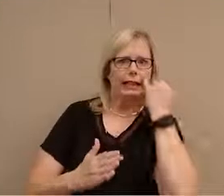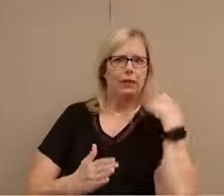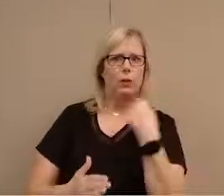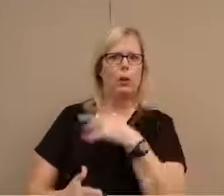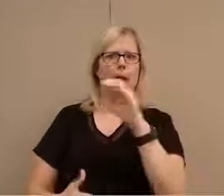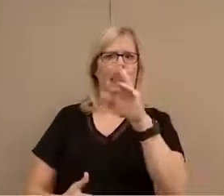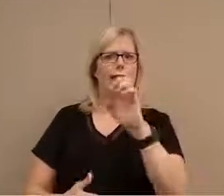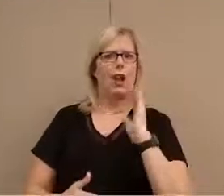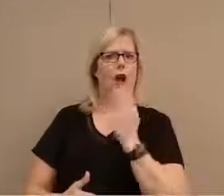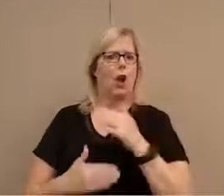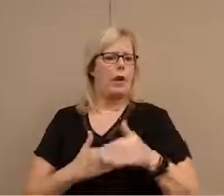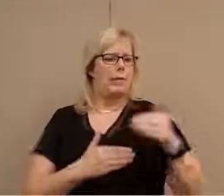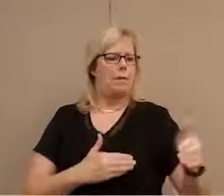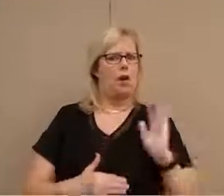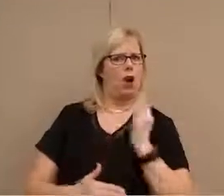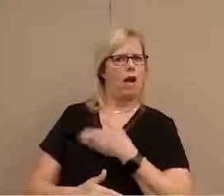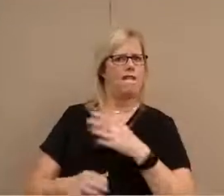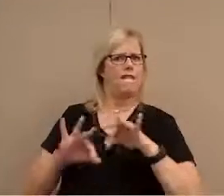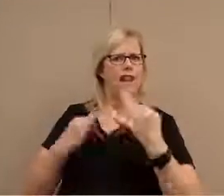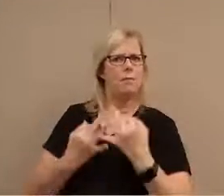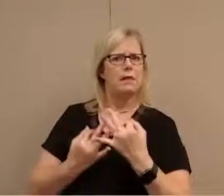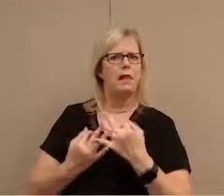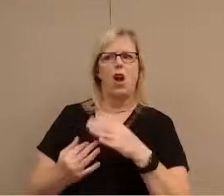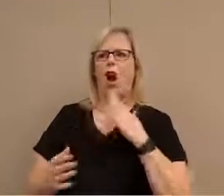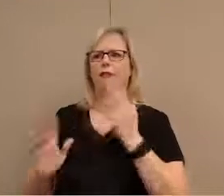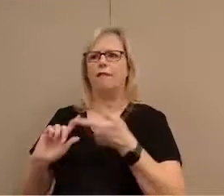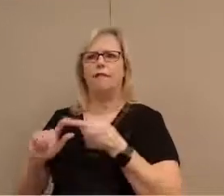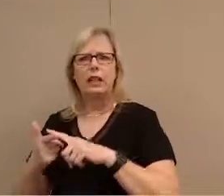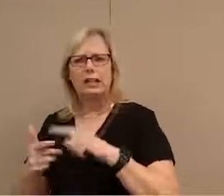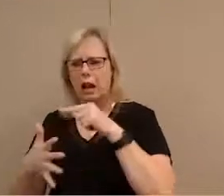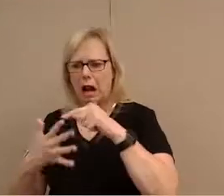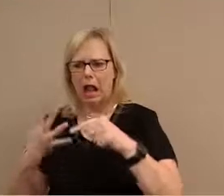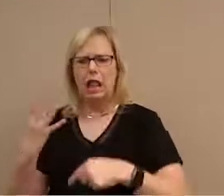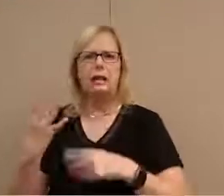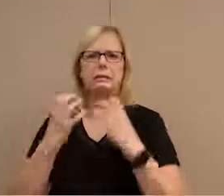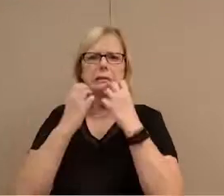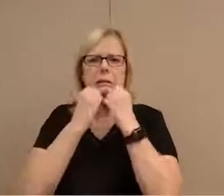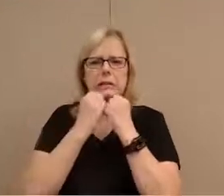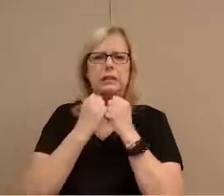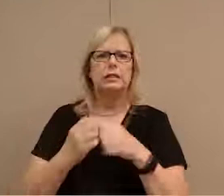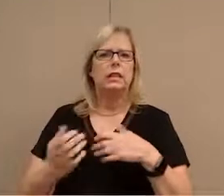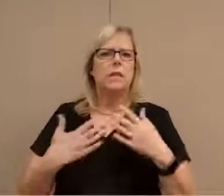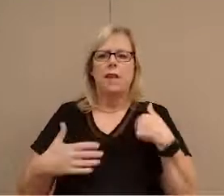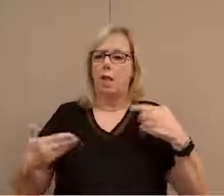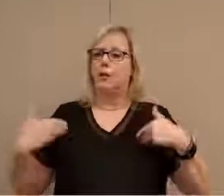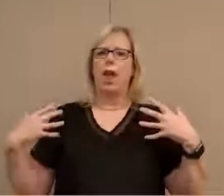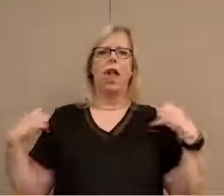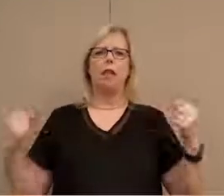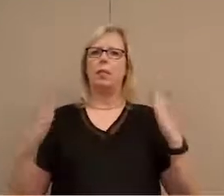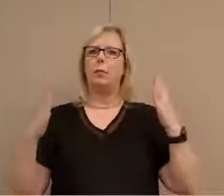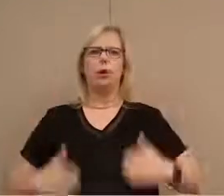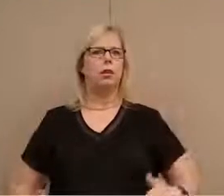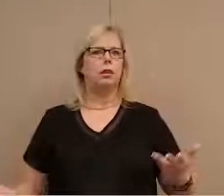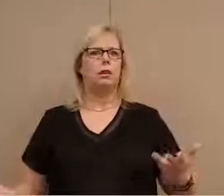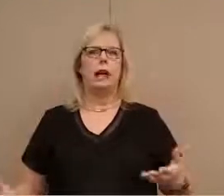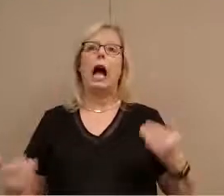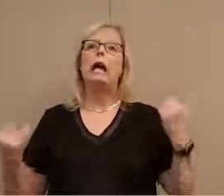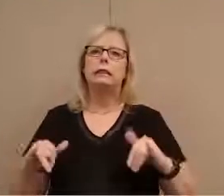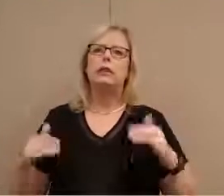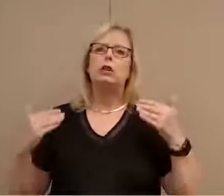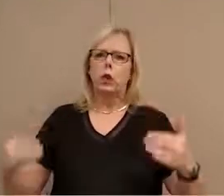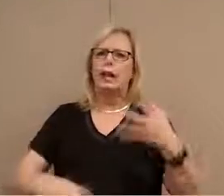our neighbor, our family, our friends, even if I am a young, healthy person, I still